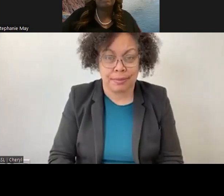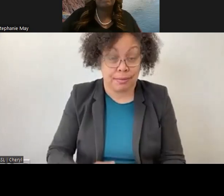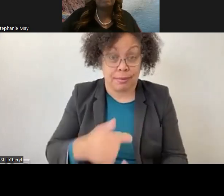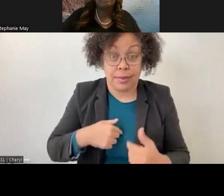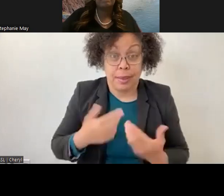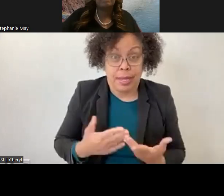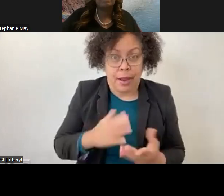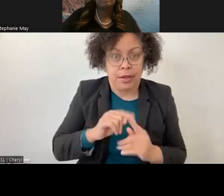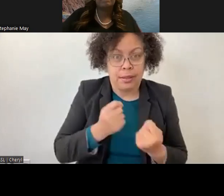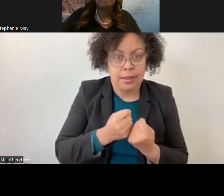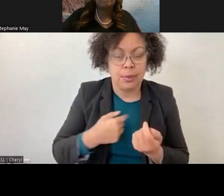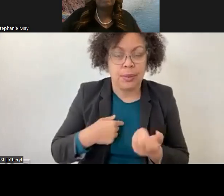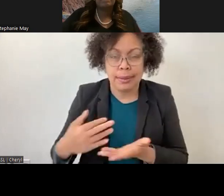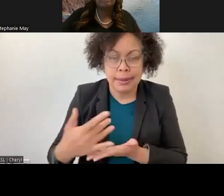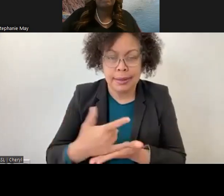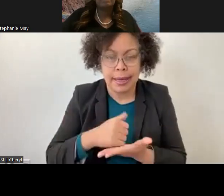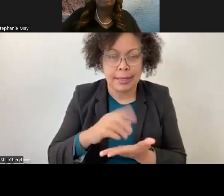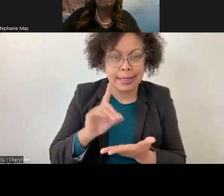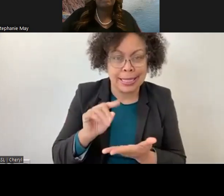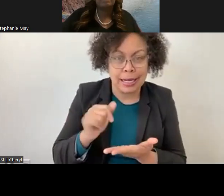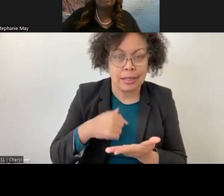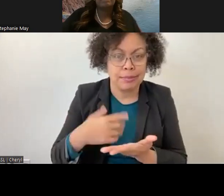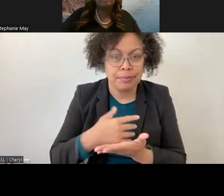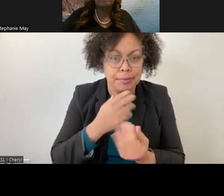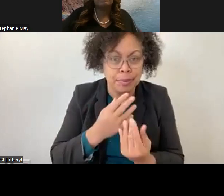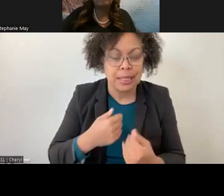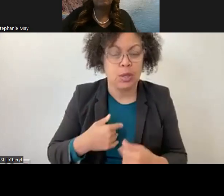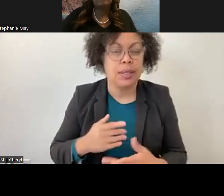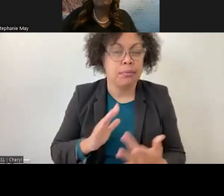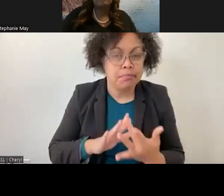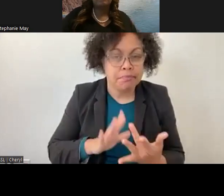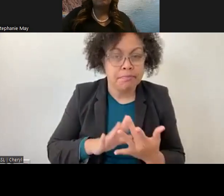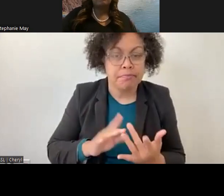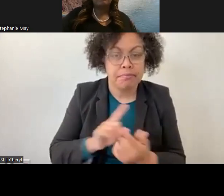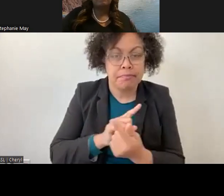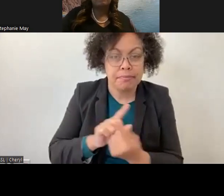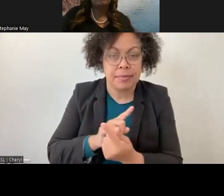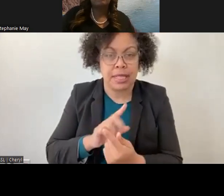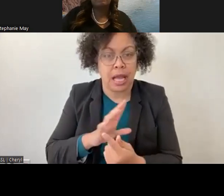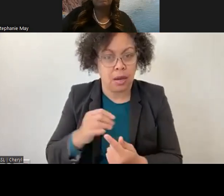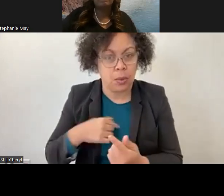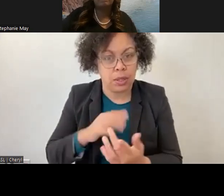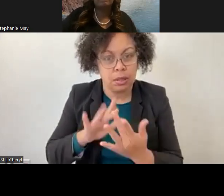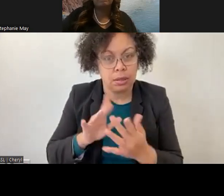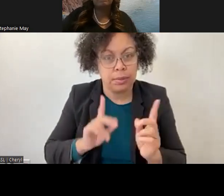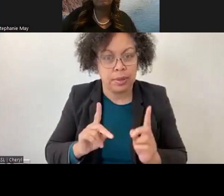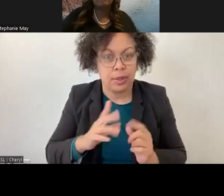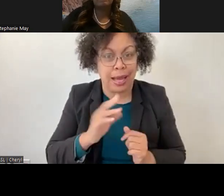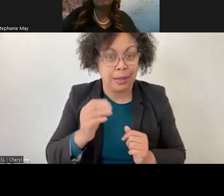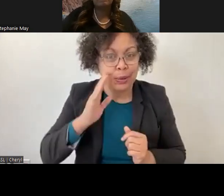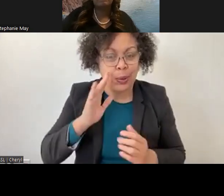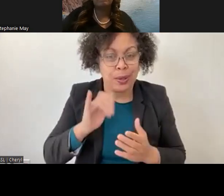data collection, reaching out to individuals, knowing that this was a time of